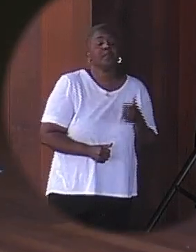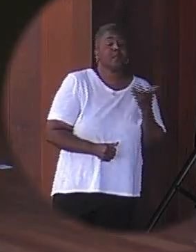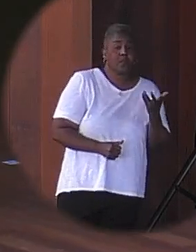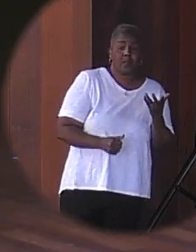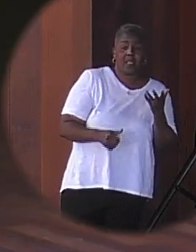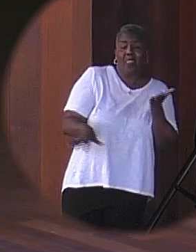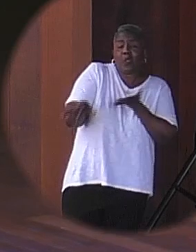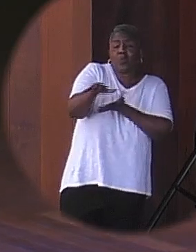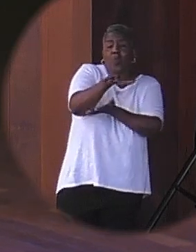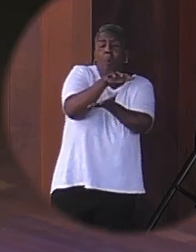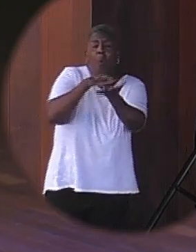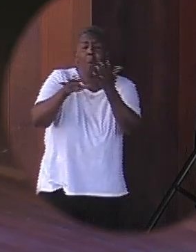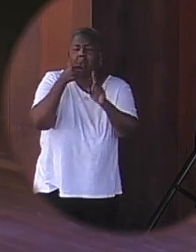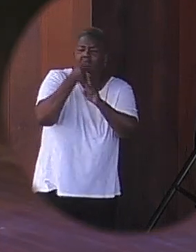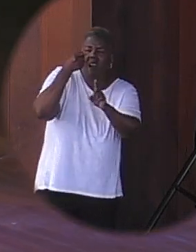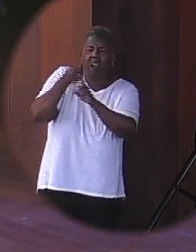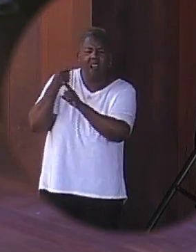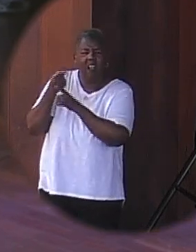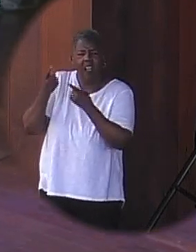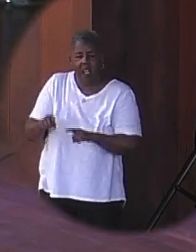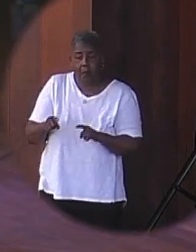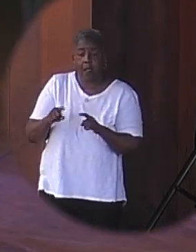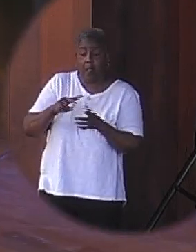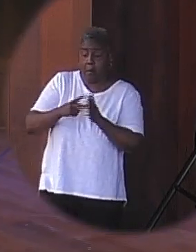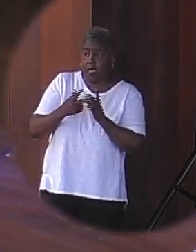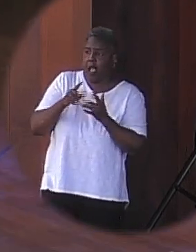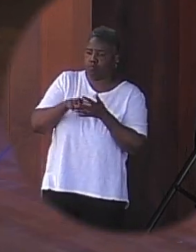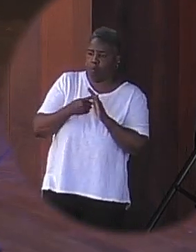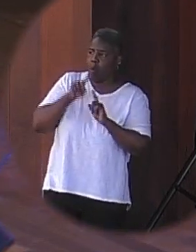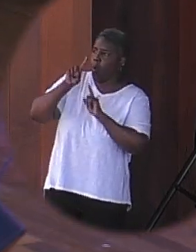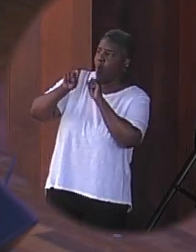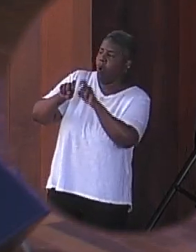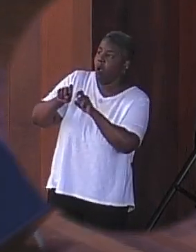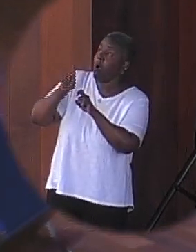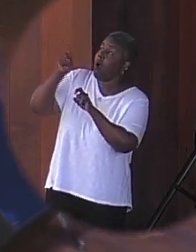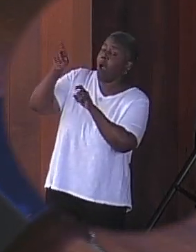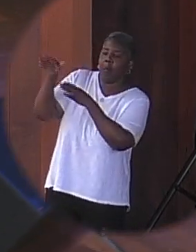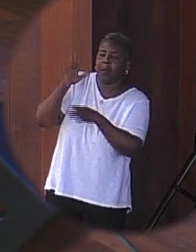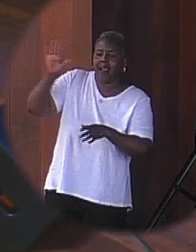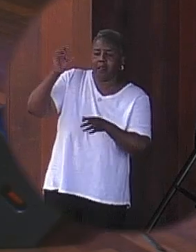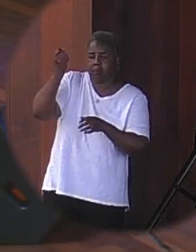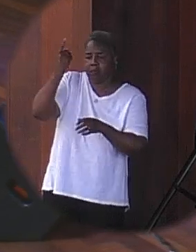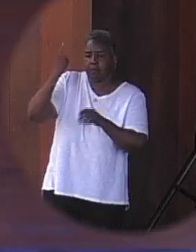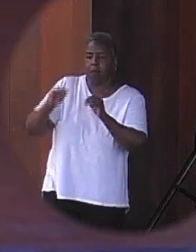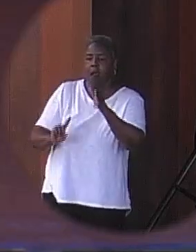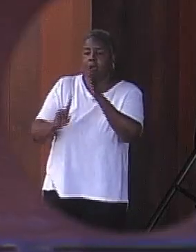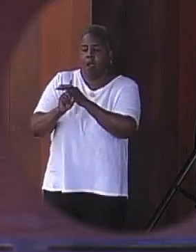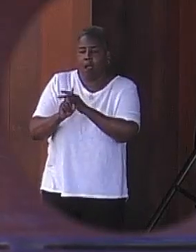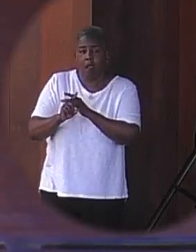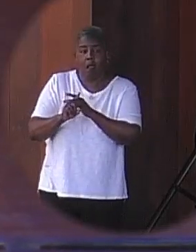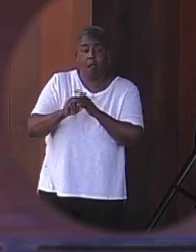The storm creates the question, which prepares the revelation.